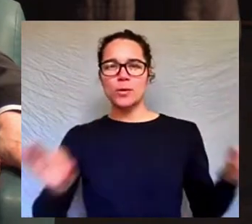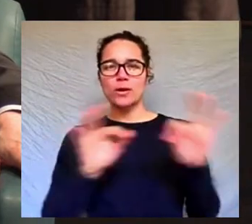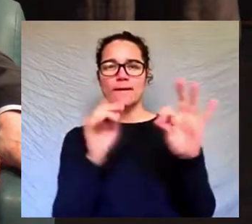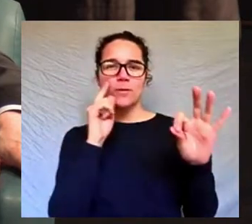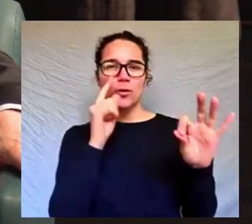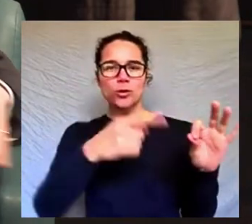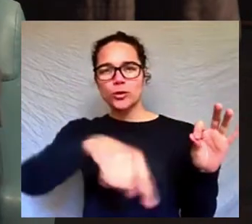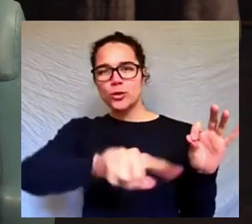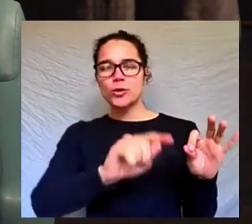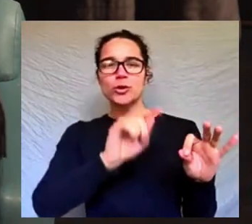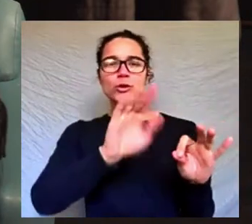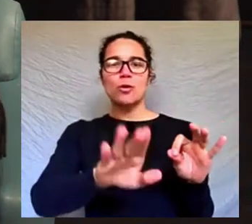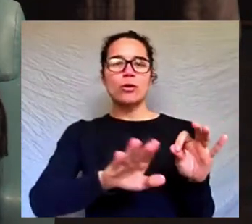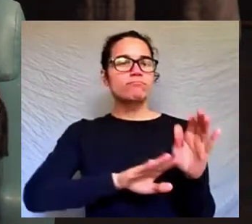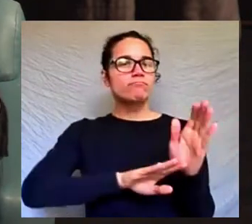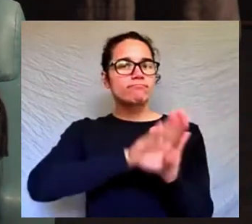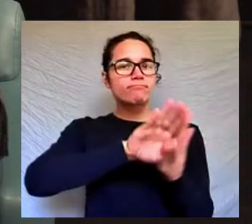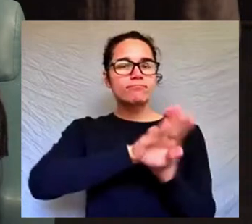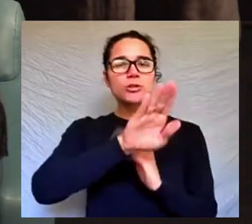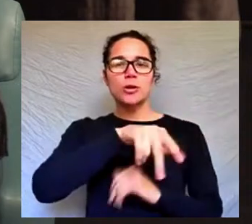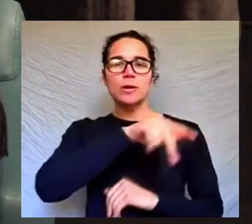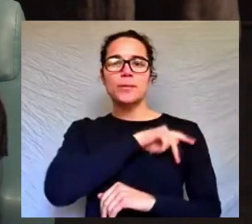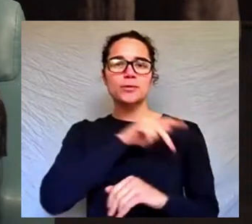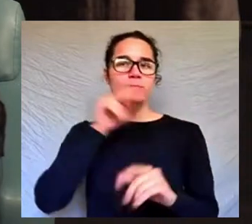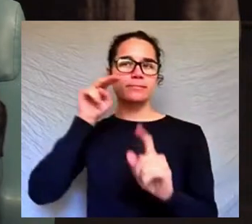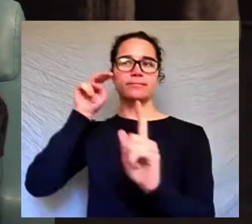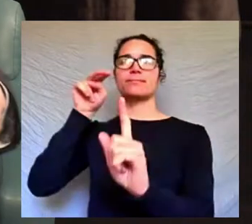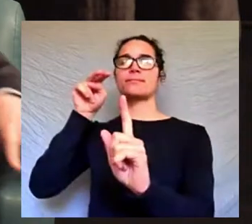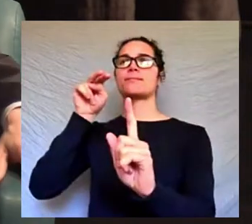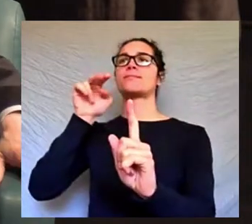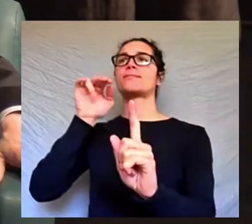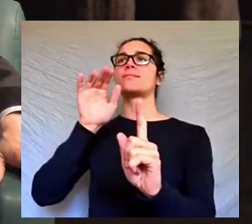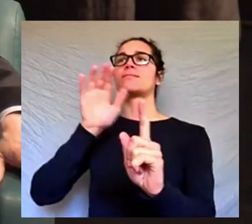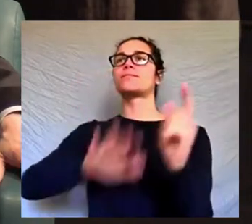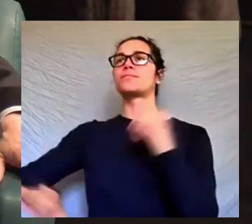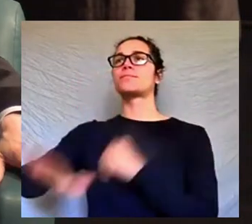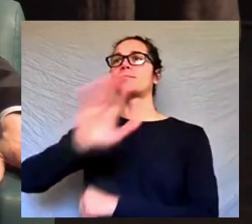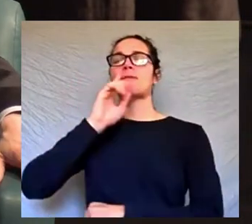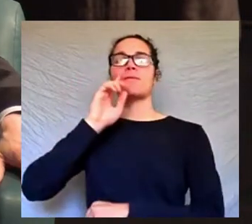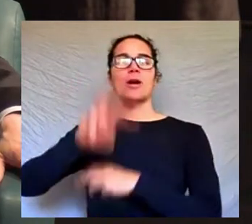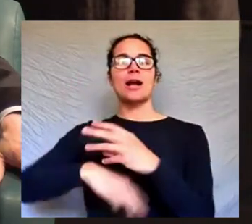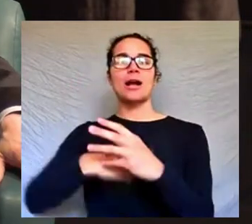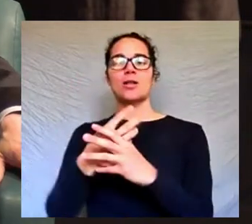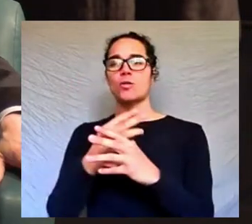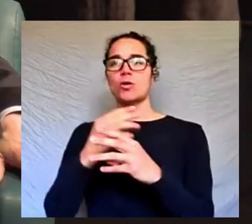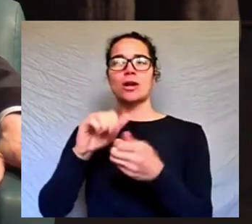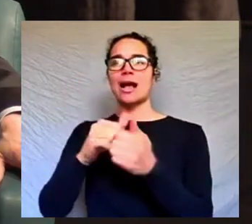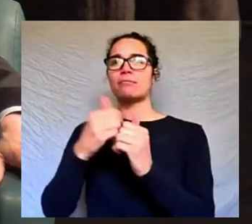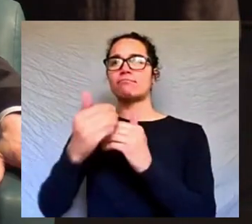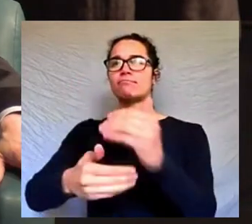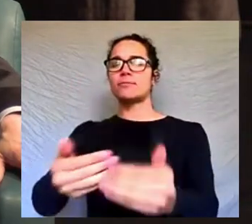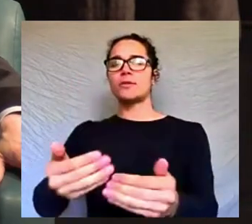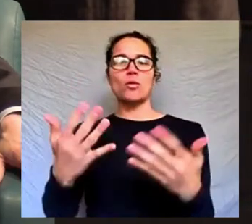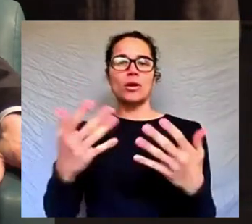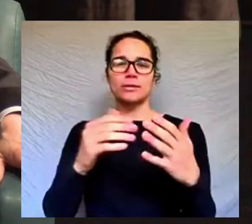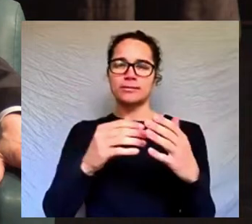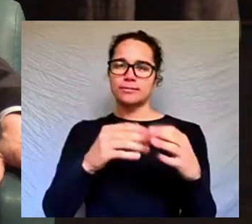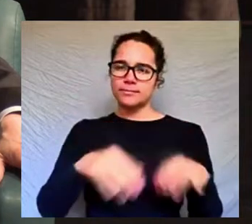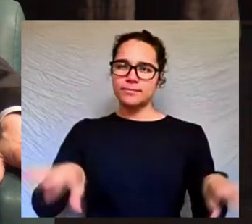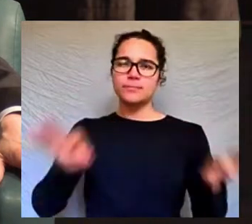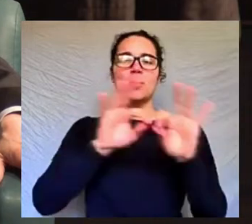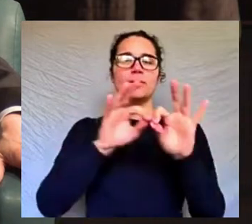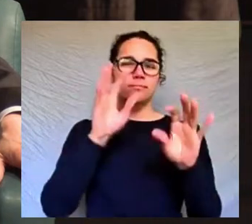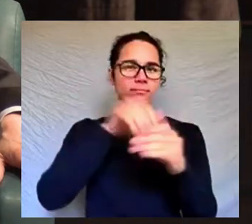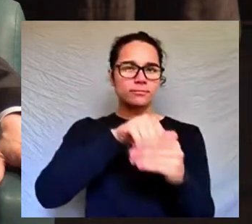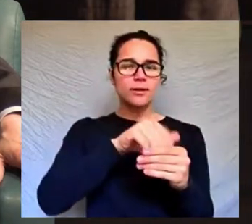personal sense of how things work in the world? What was formative for you in civic learning that's brought you here